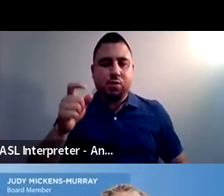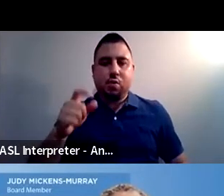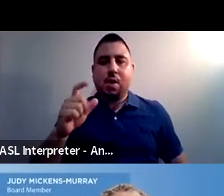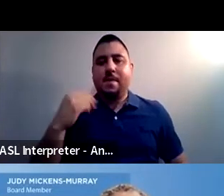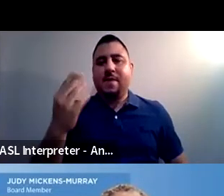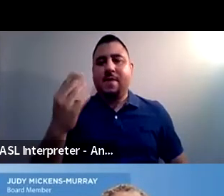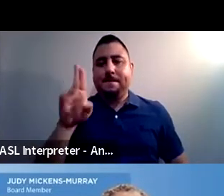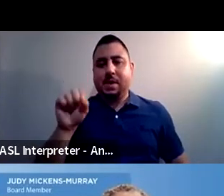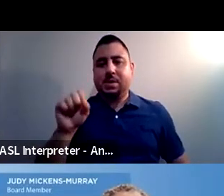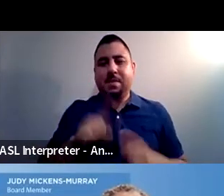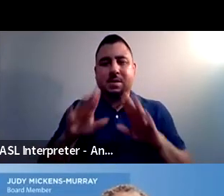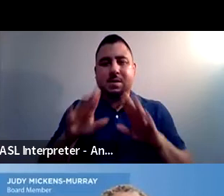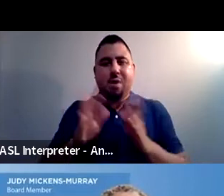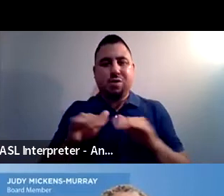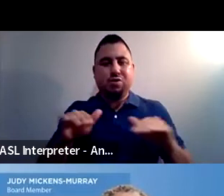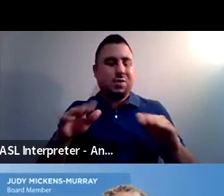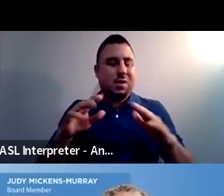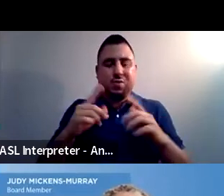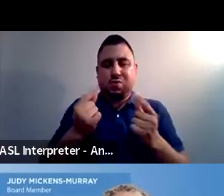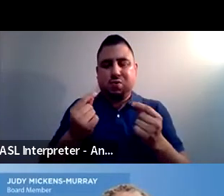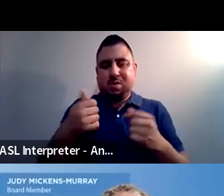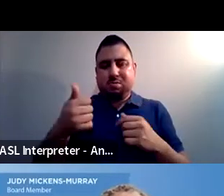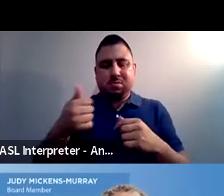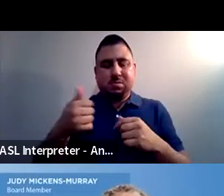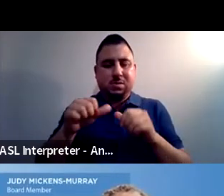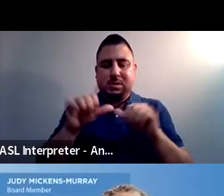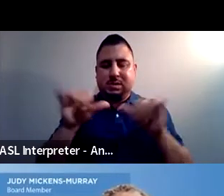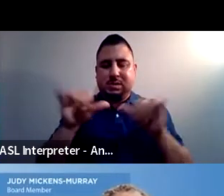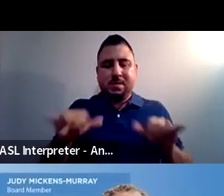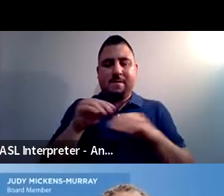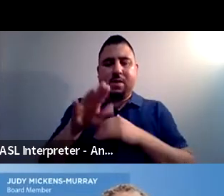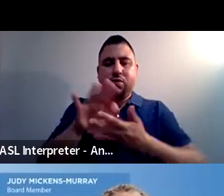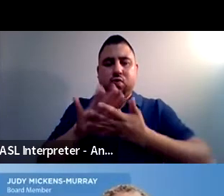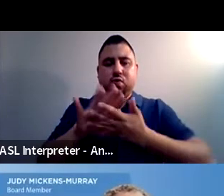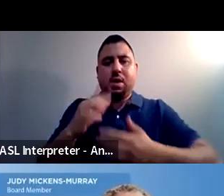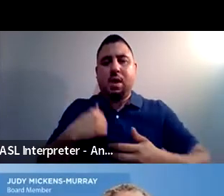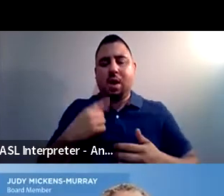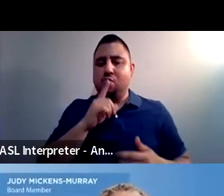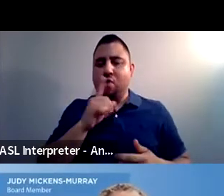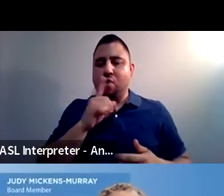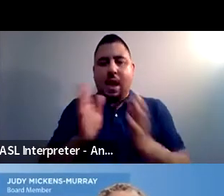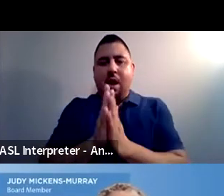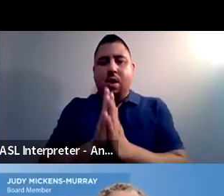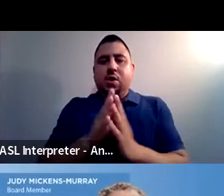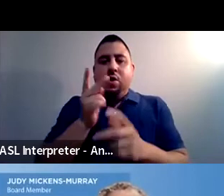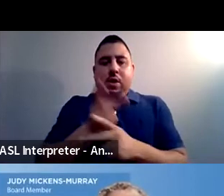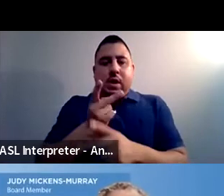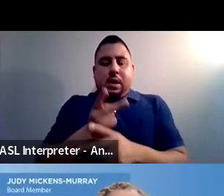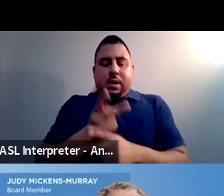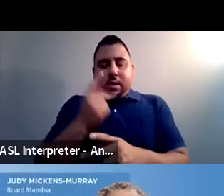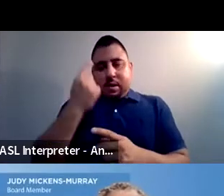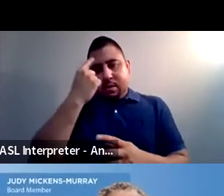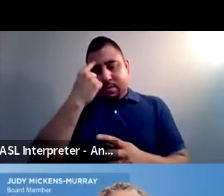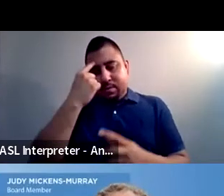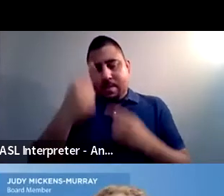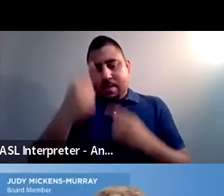but what about the smaller children? How will we navigate that system? It will affect our schooling, and I just really ask that you take the children into consideration